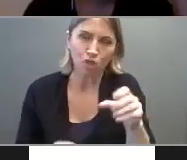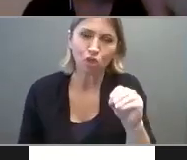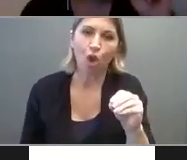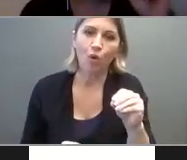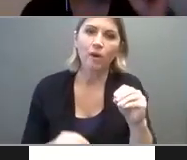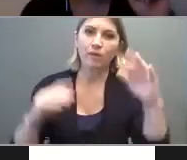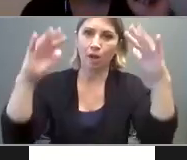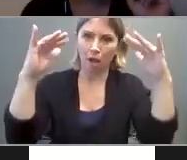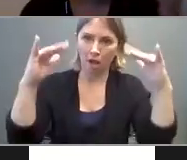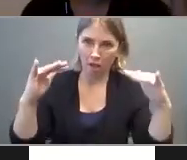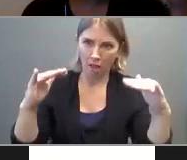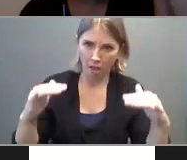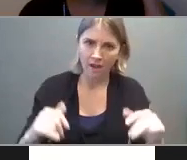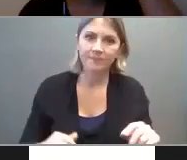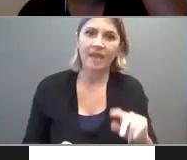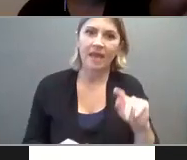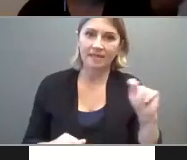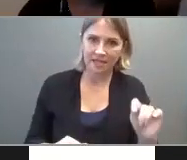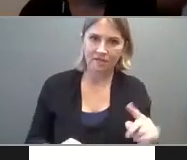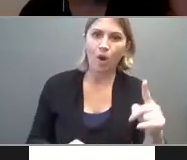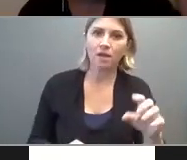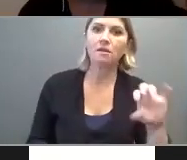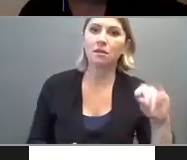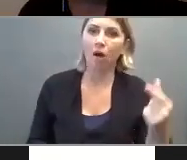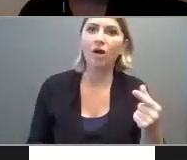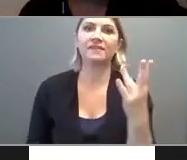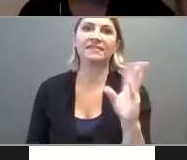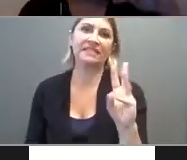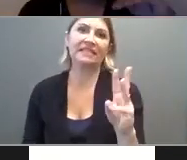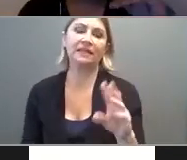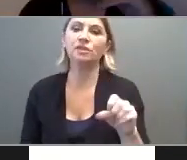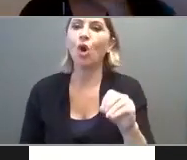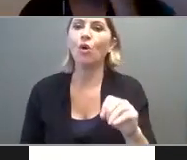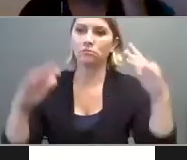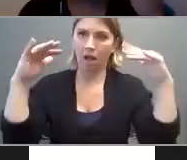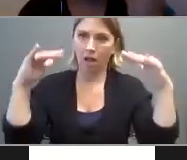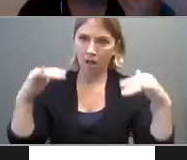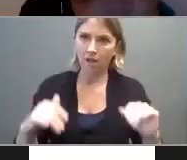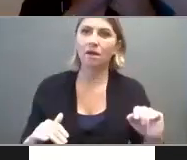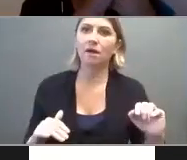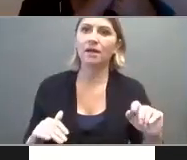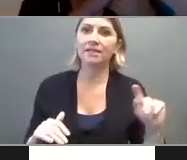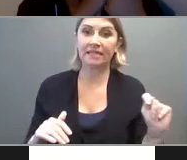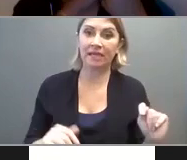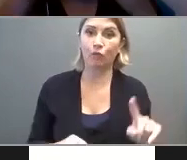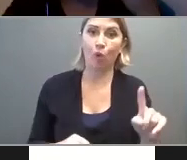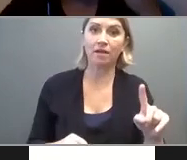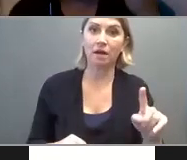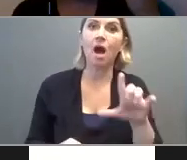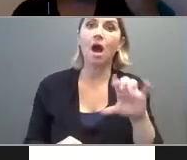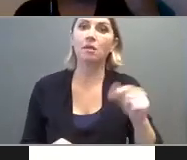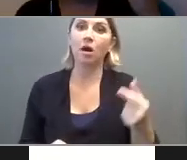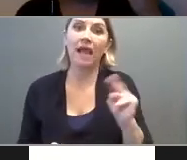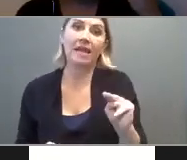all the way to a t of 1, exactly log of 16, right? So if all the way down to t of 1, we have log